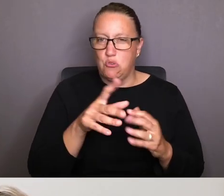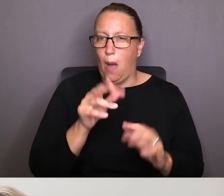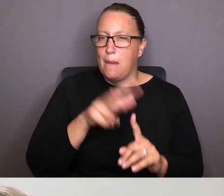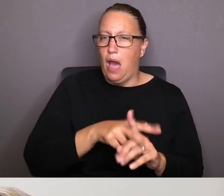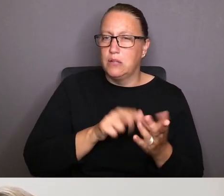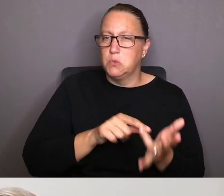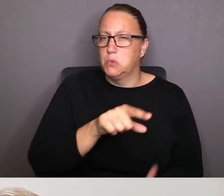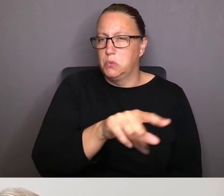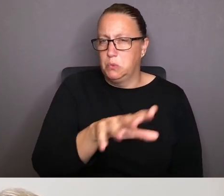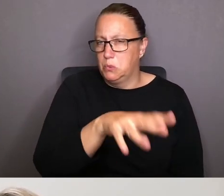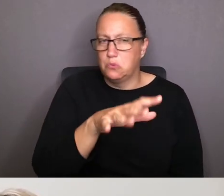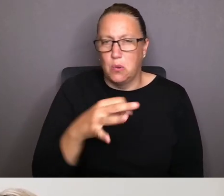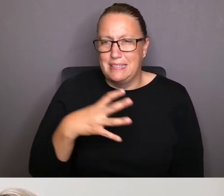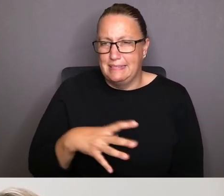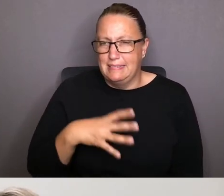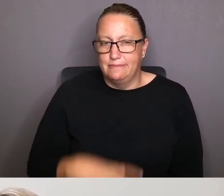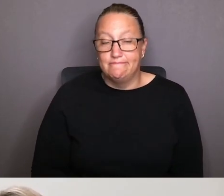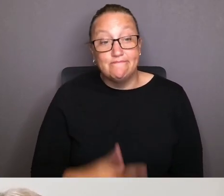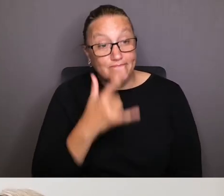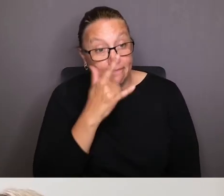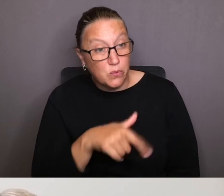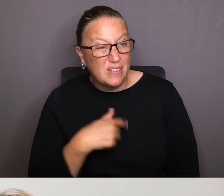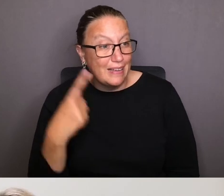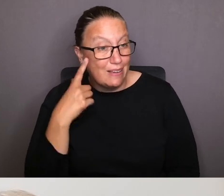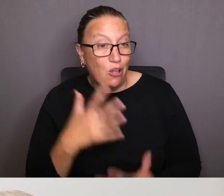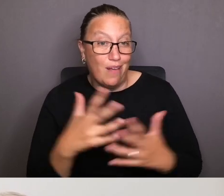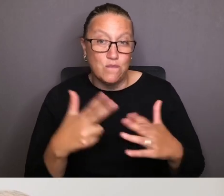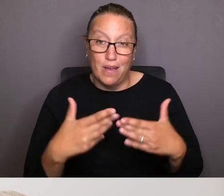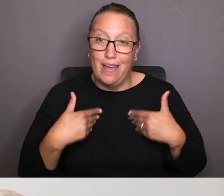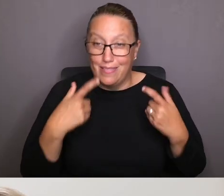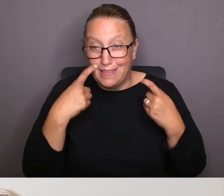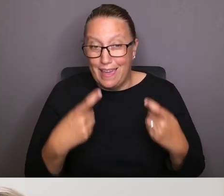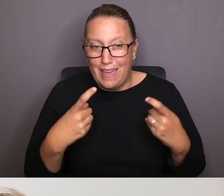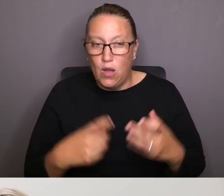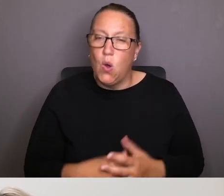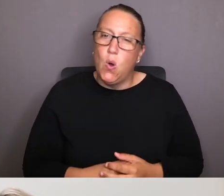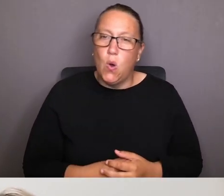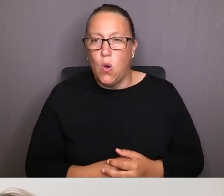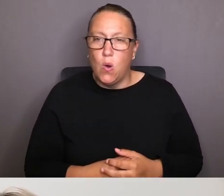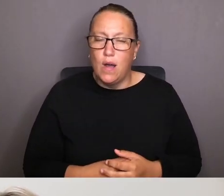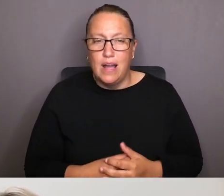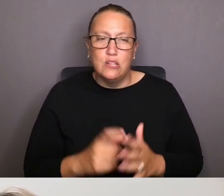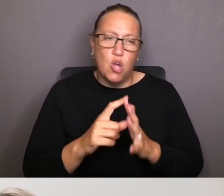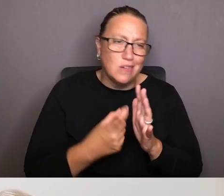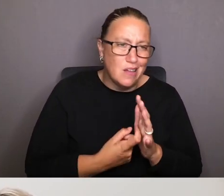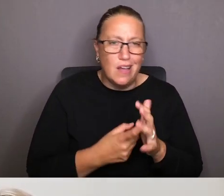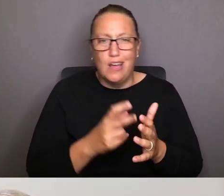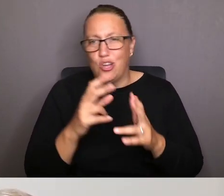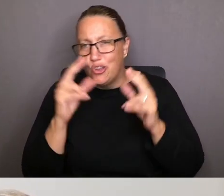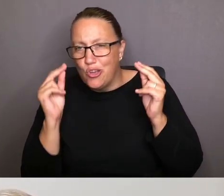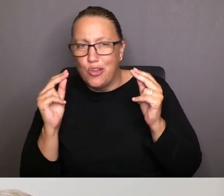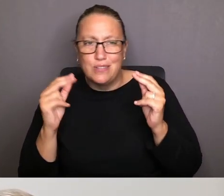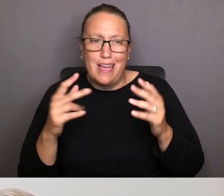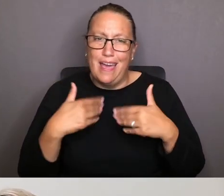with disability for many years in different roles, and I have heard these issues that you mentioned time and time again. A